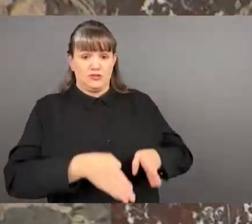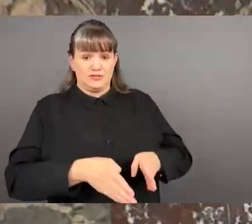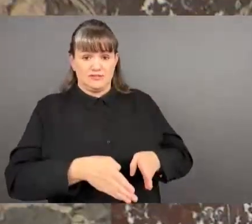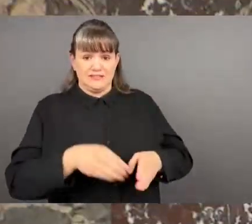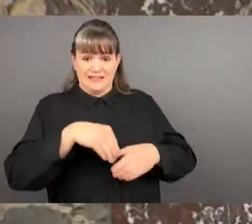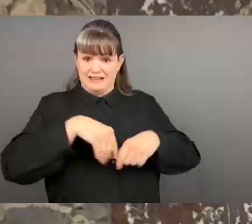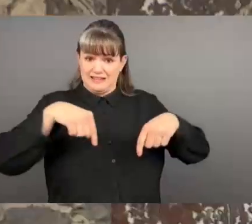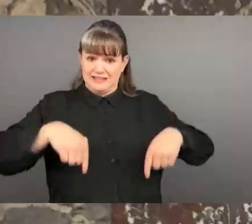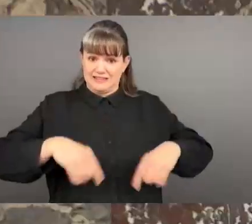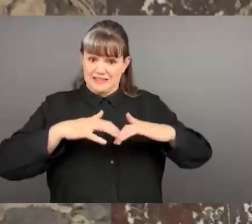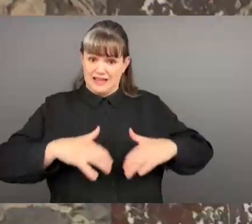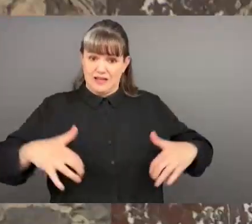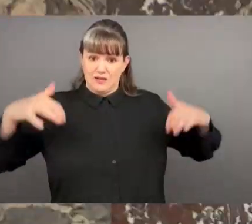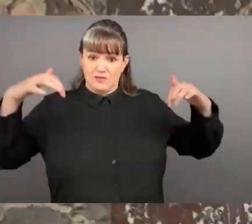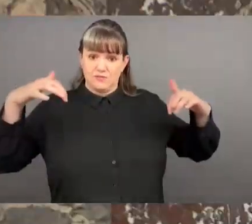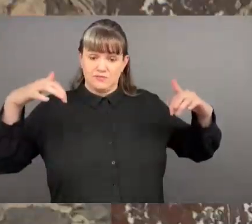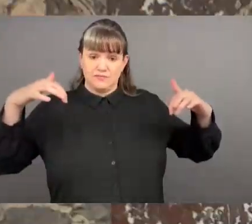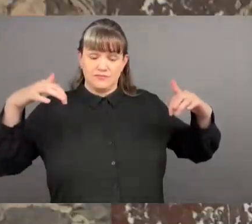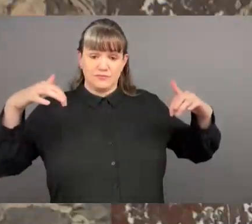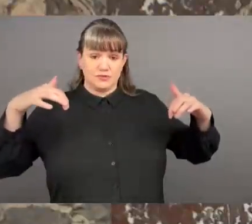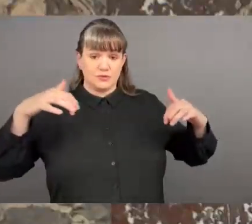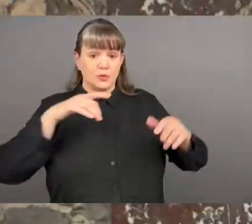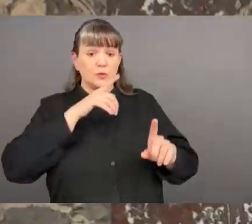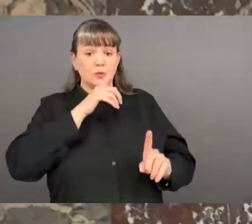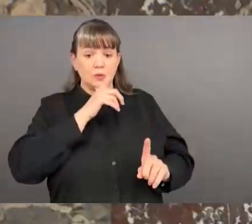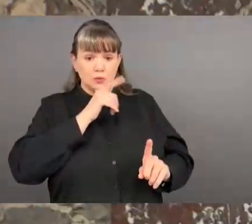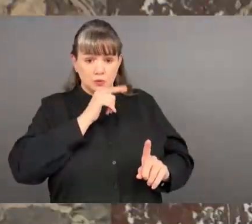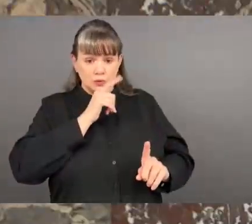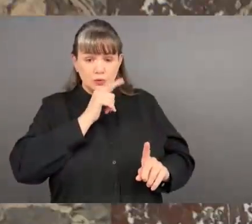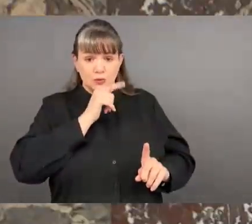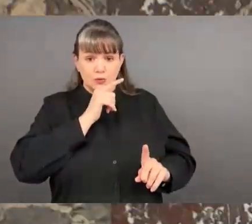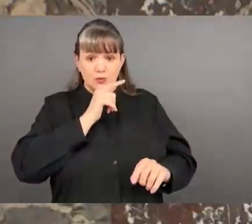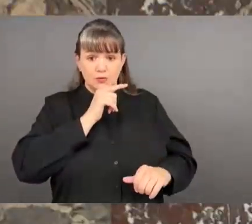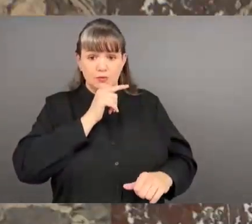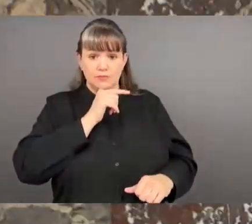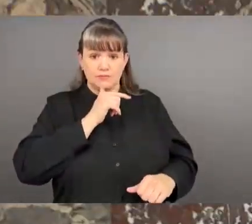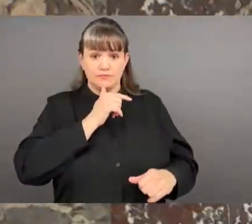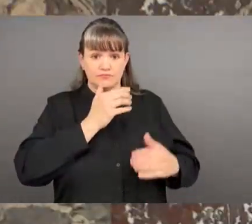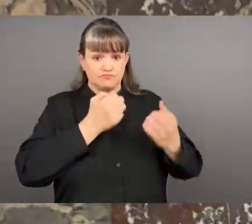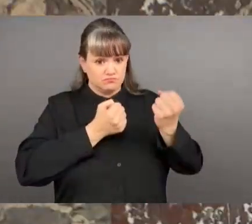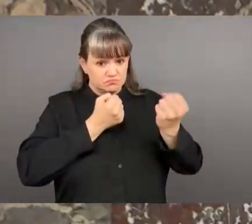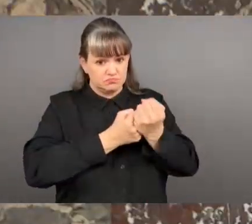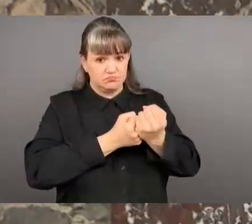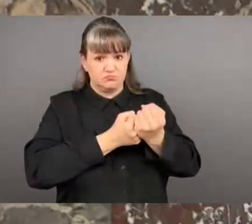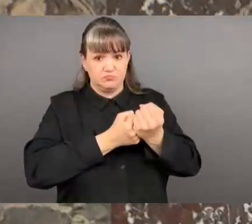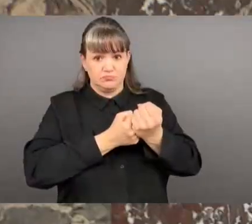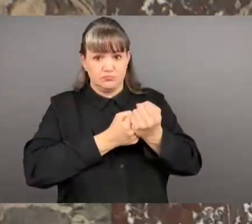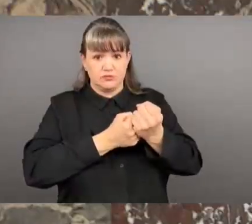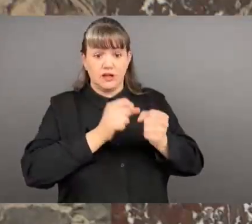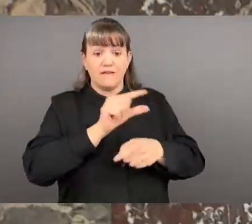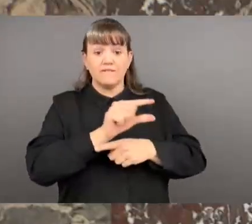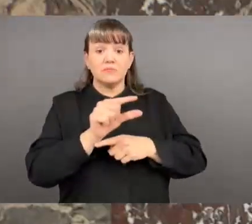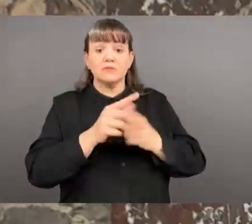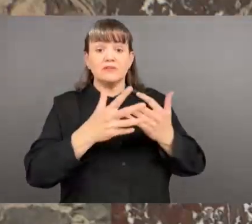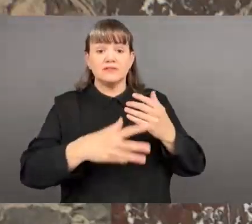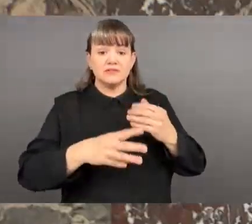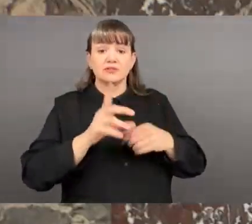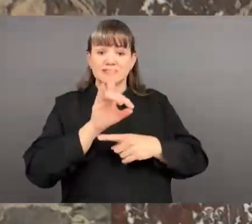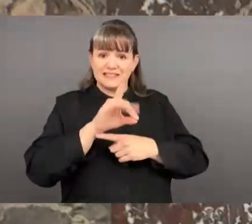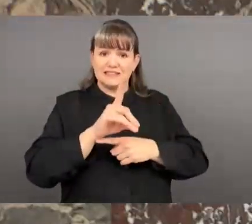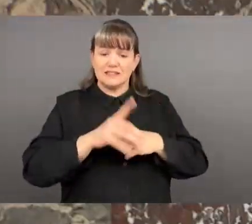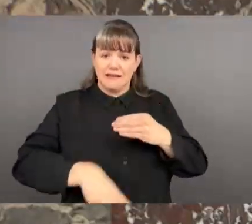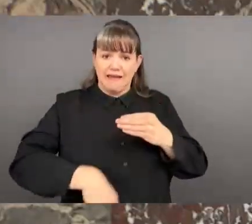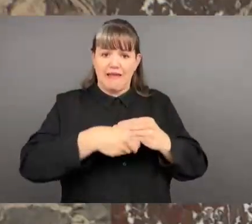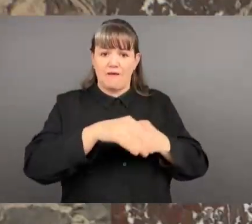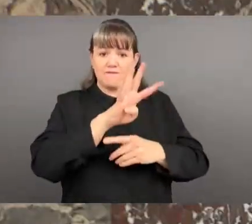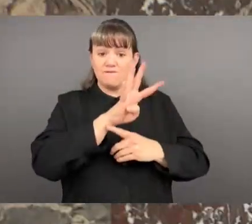additional 40% in ICBC charge cost increases when he was in government, and that's the Leader of